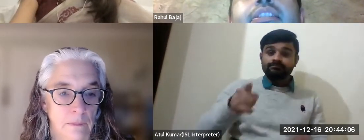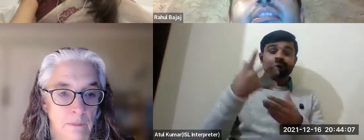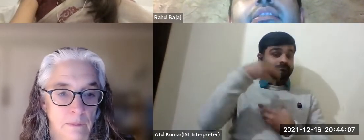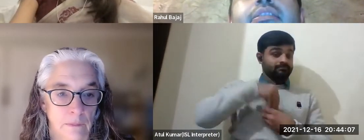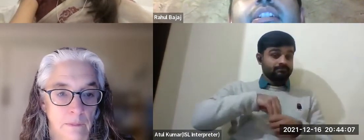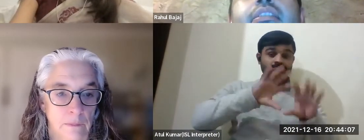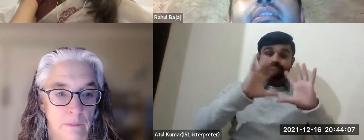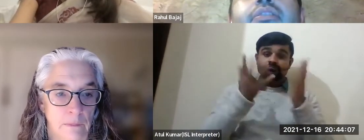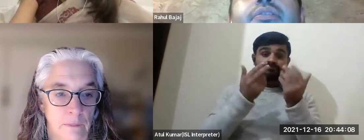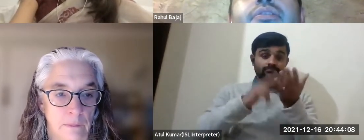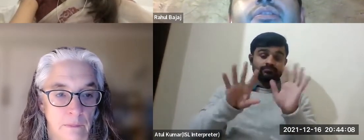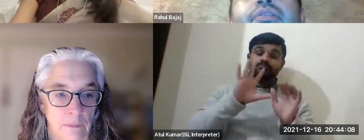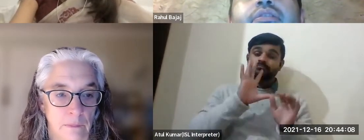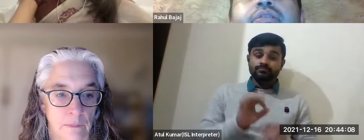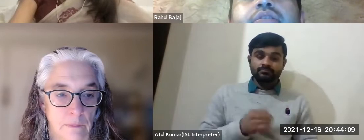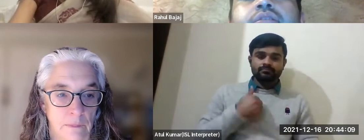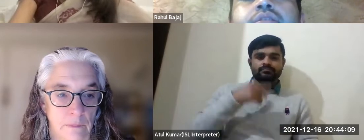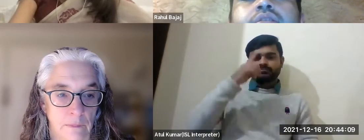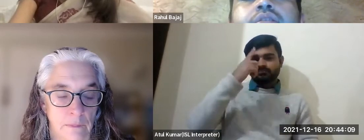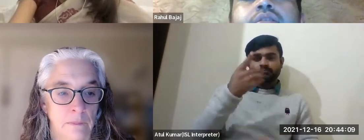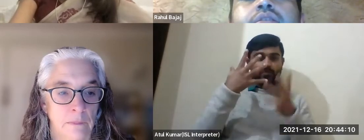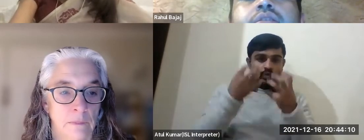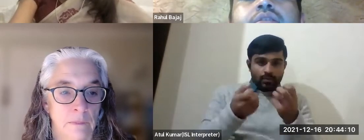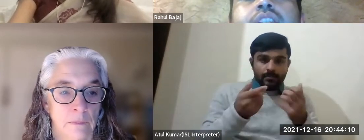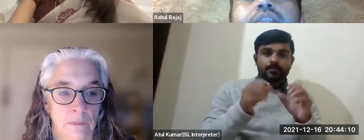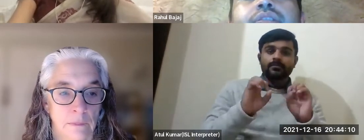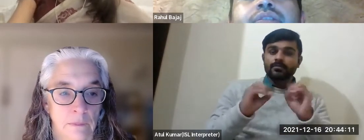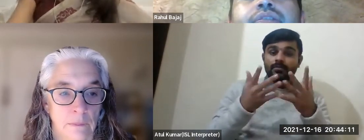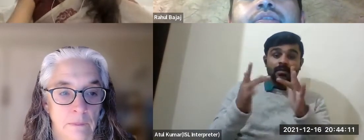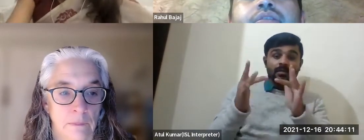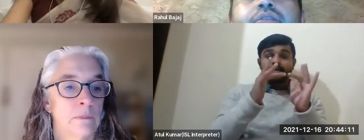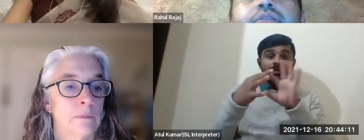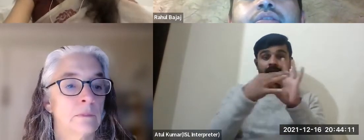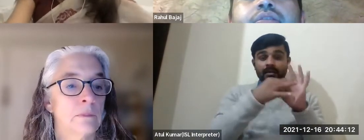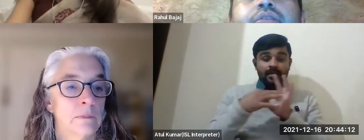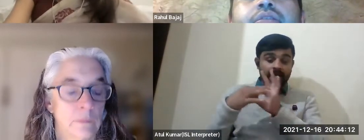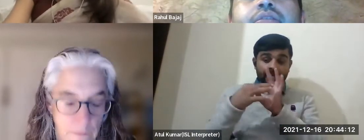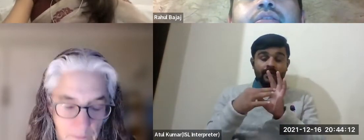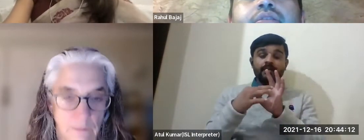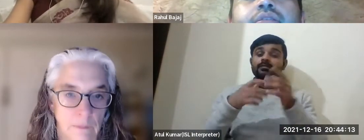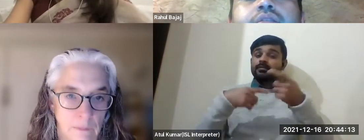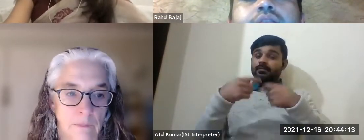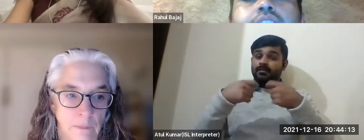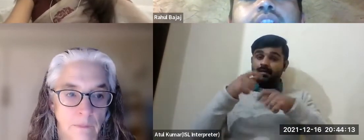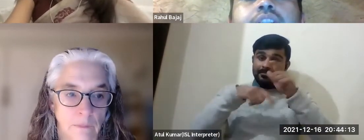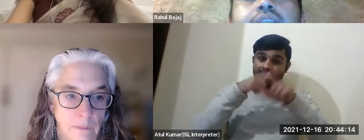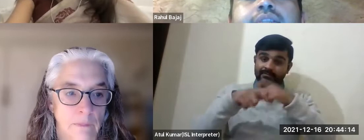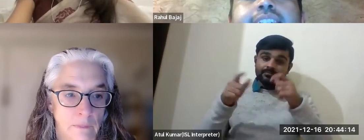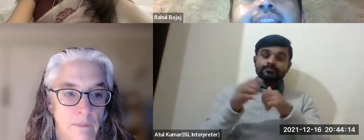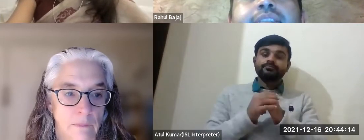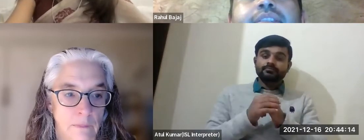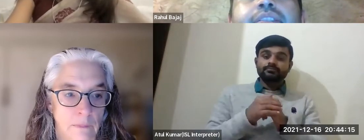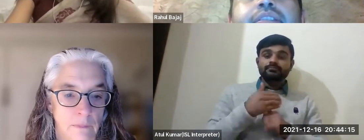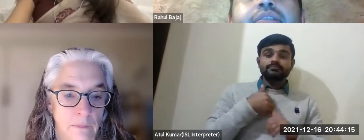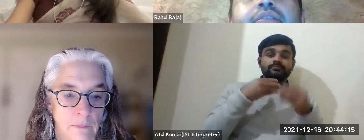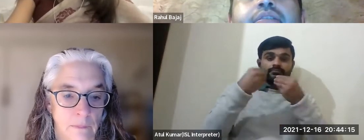Accessibility strategies. Yeah. So Rahul, I think the first thing we have to do is to connect the dots for these organizations, right? So I'll